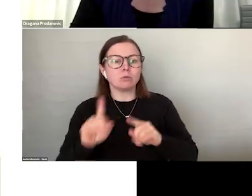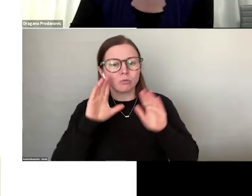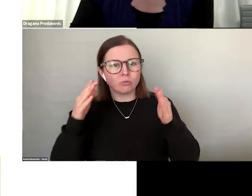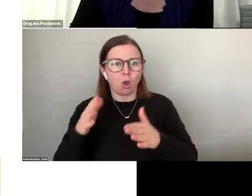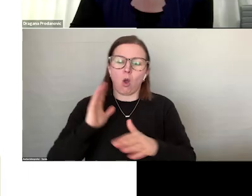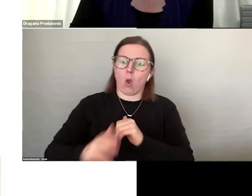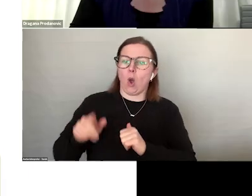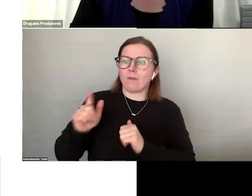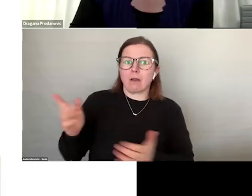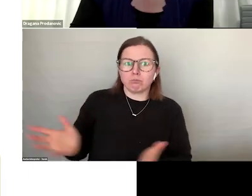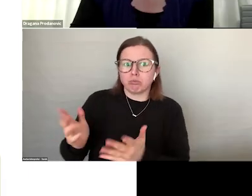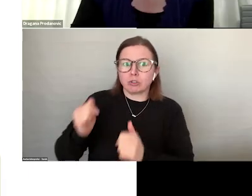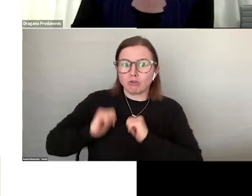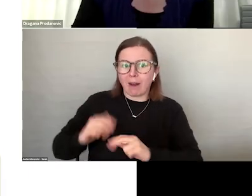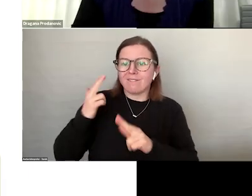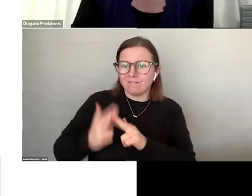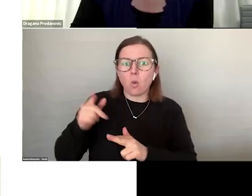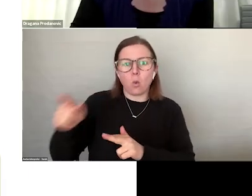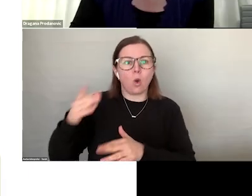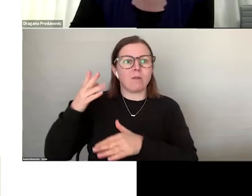healthcare workers so that we can give better healthcare.